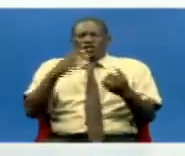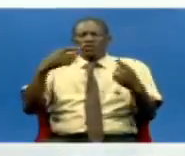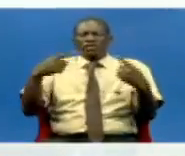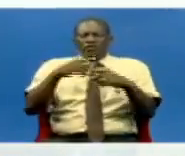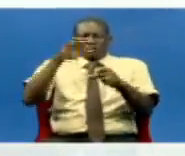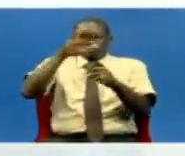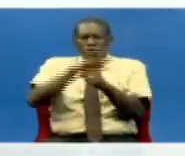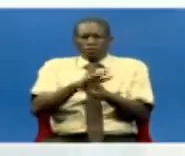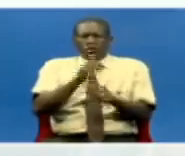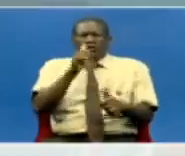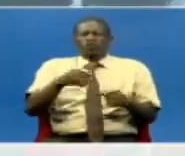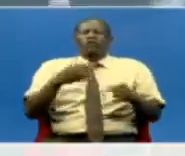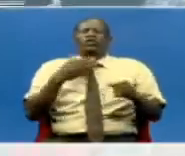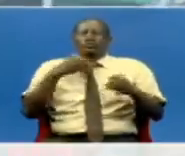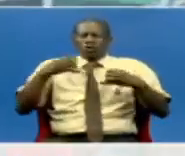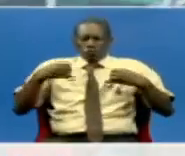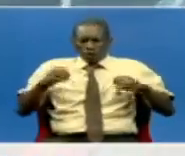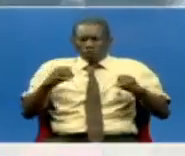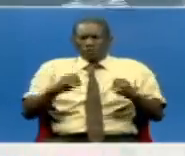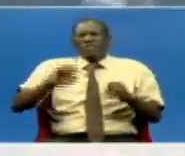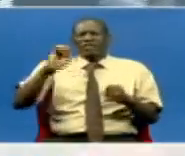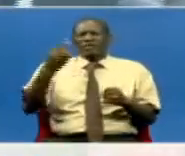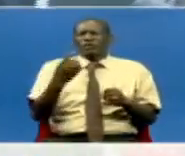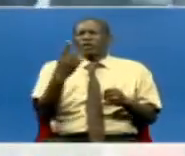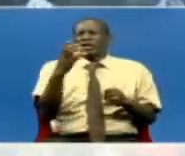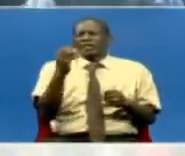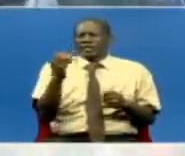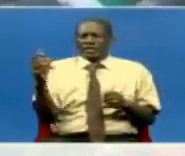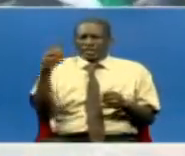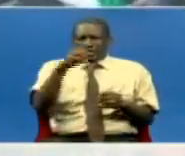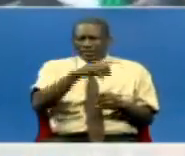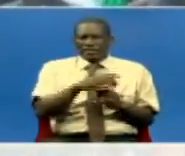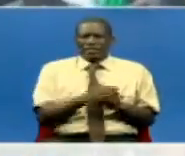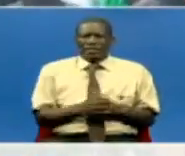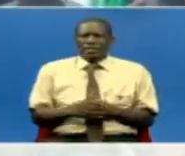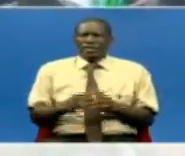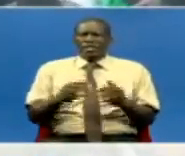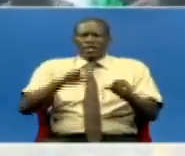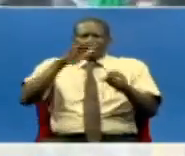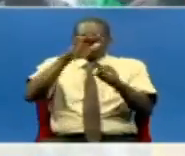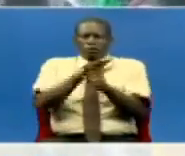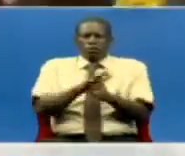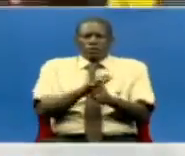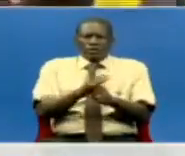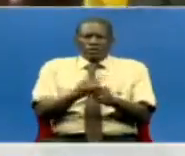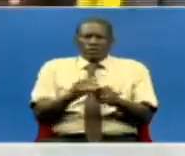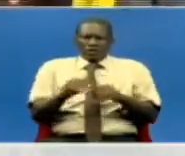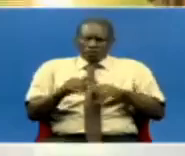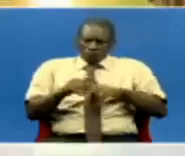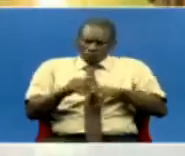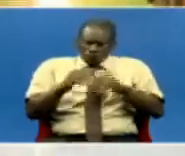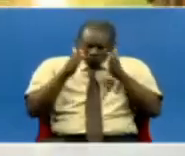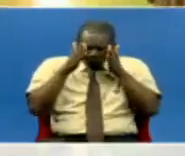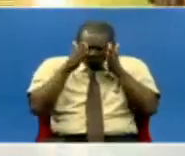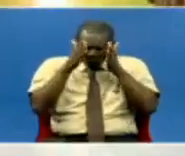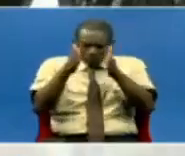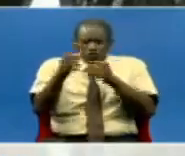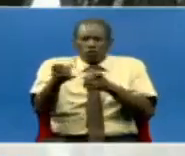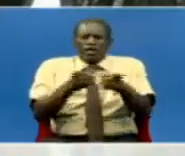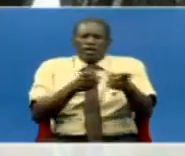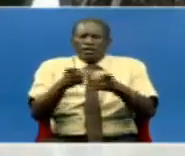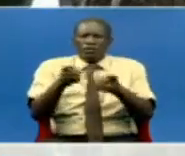he intended to fulfill in his first 100 days. With the promises followed keen focus on the